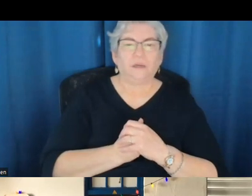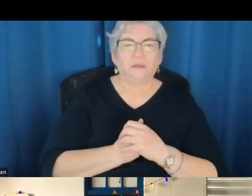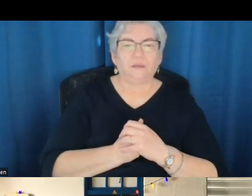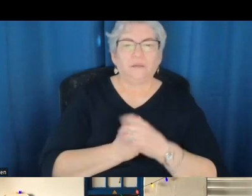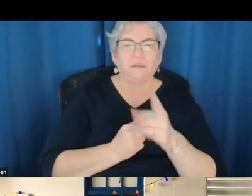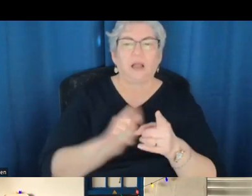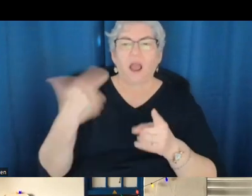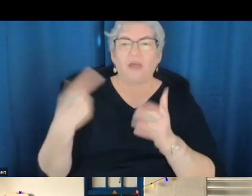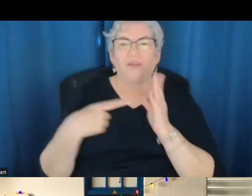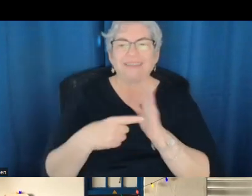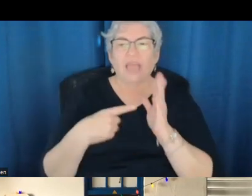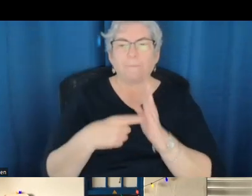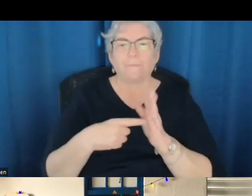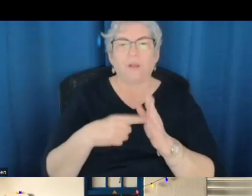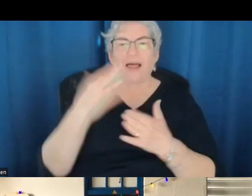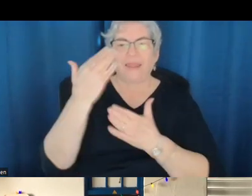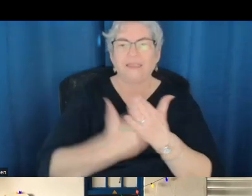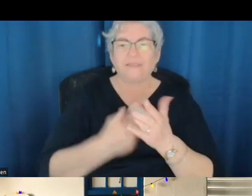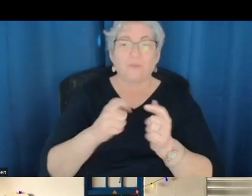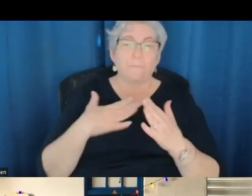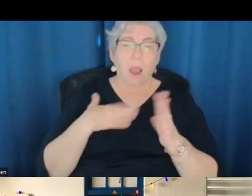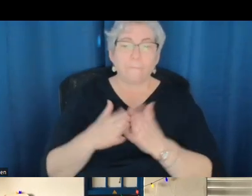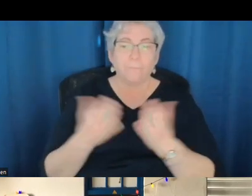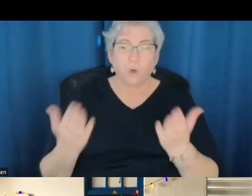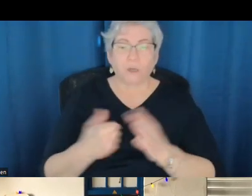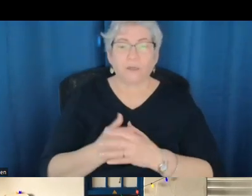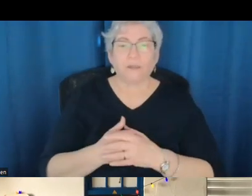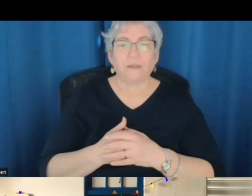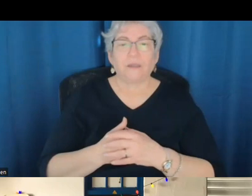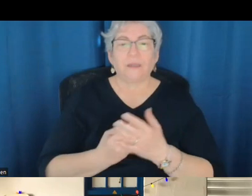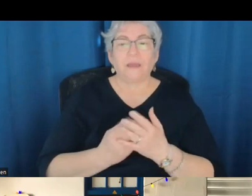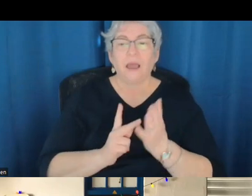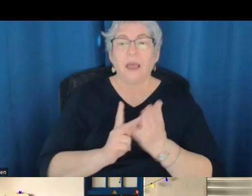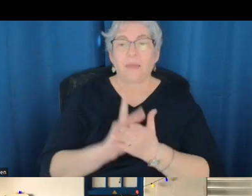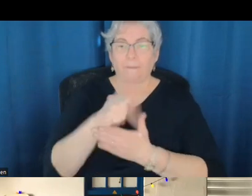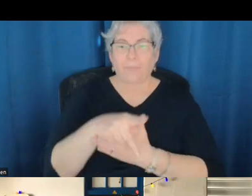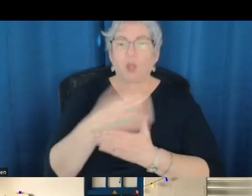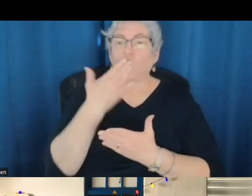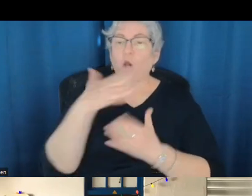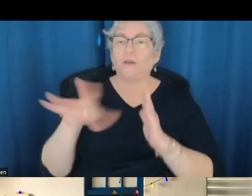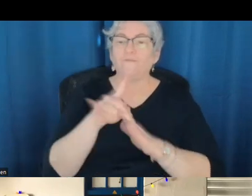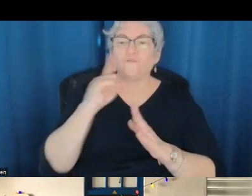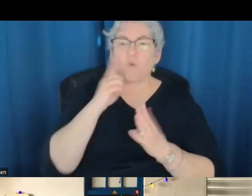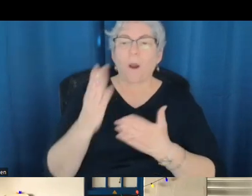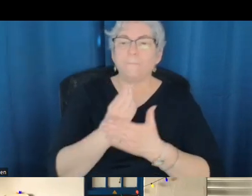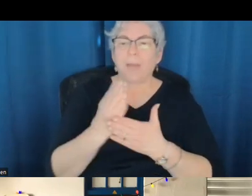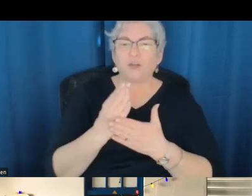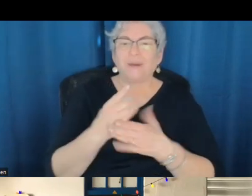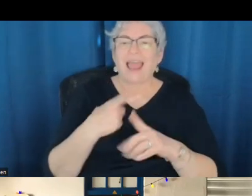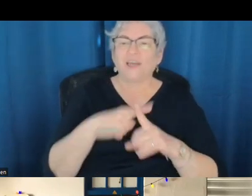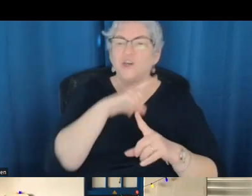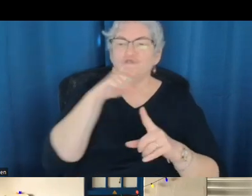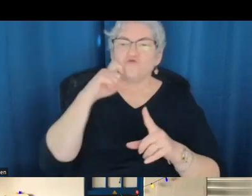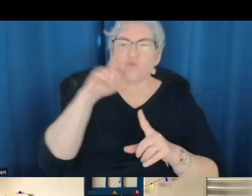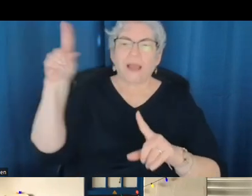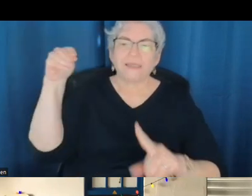Here's another example of a list from the book. The plants in this chart are a good choice for moderate to dry sun locations